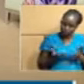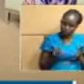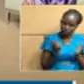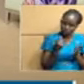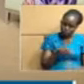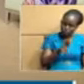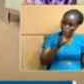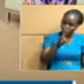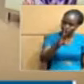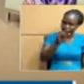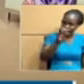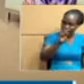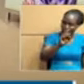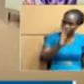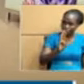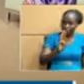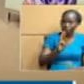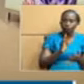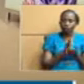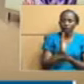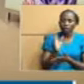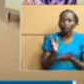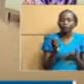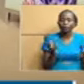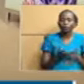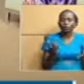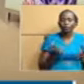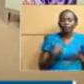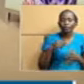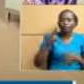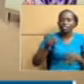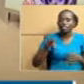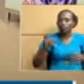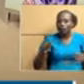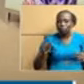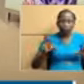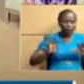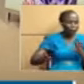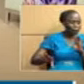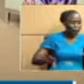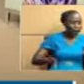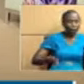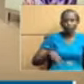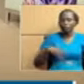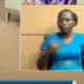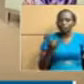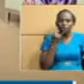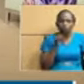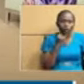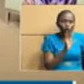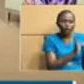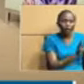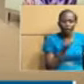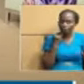example, almost belongs to Uganda Bureau of Statistics. The one that is at NERA almost belongs to NERA and NITA. Then the information that is